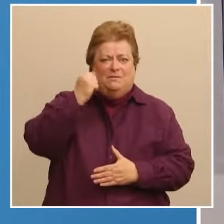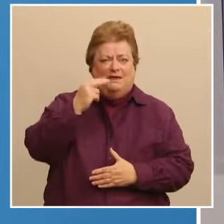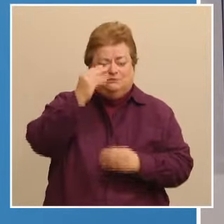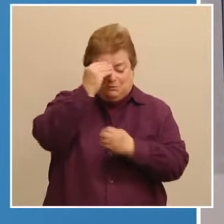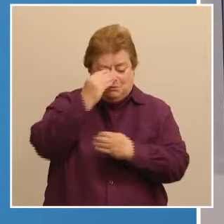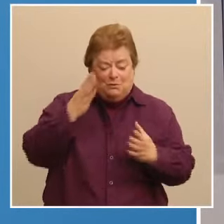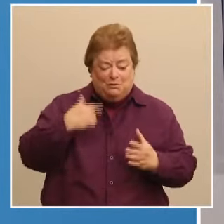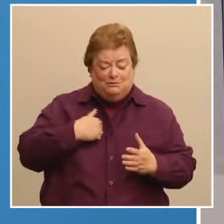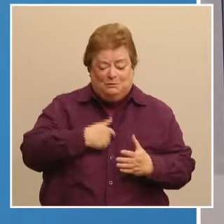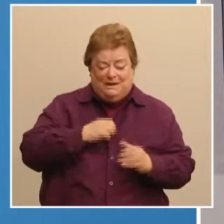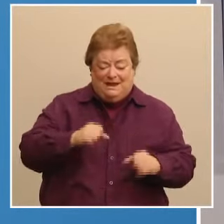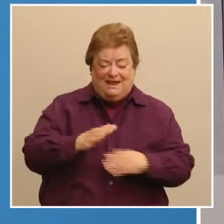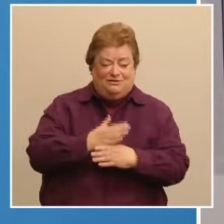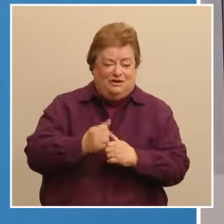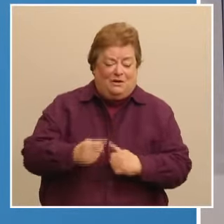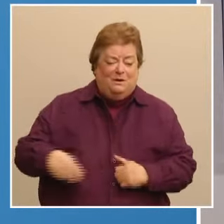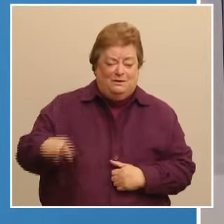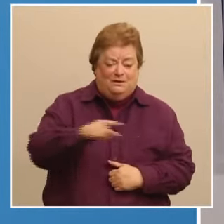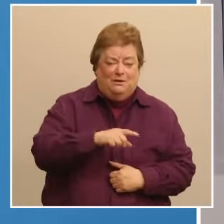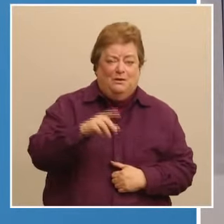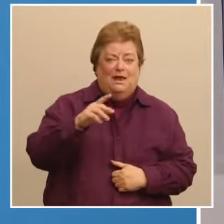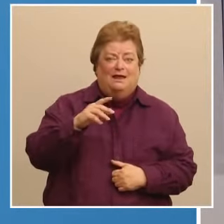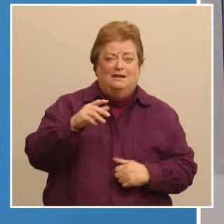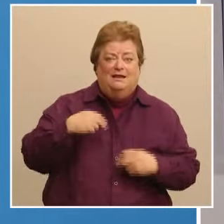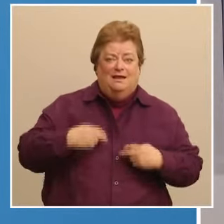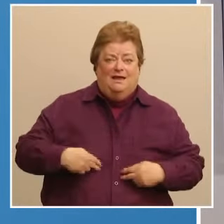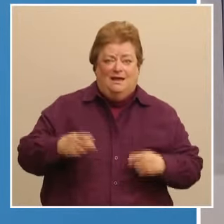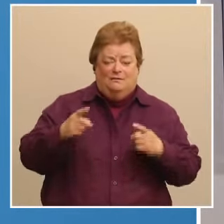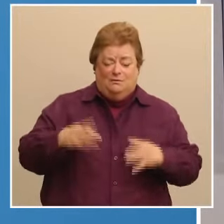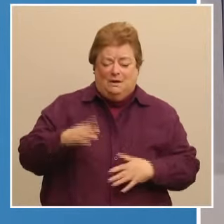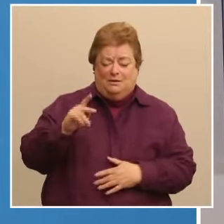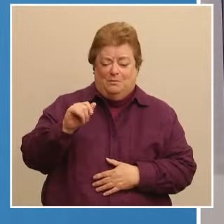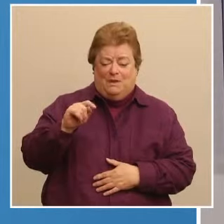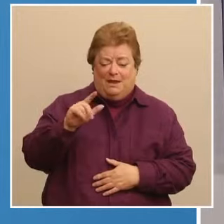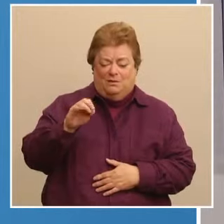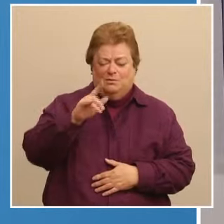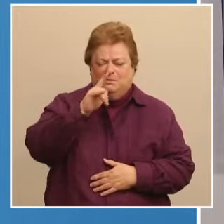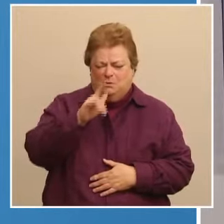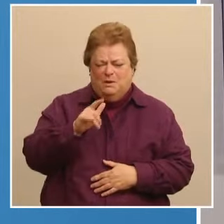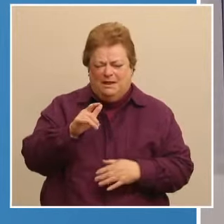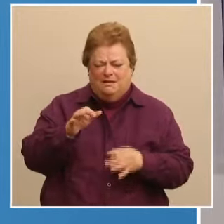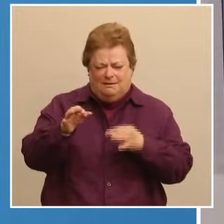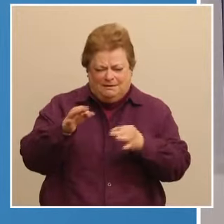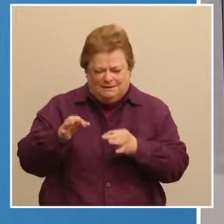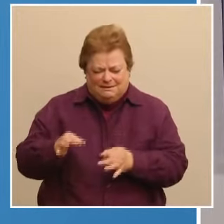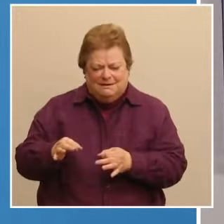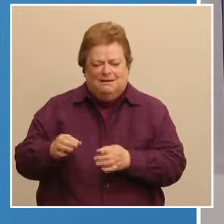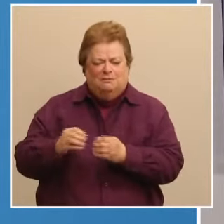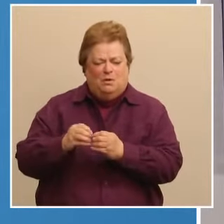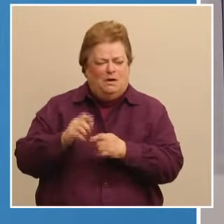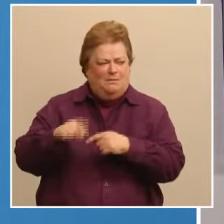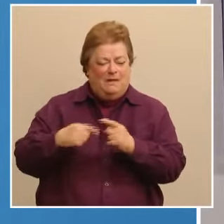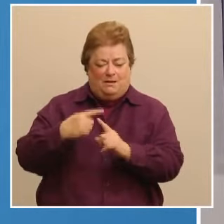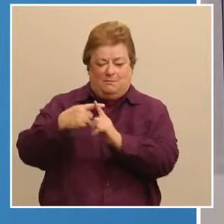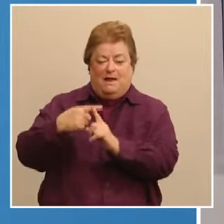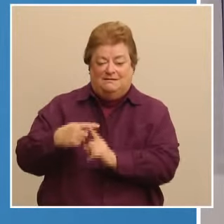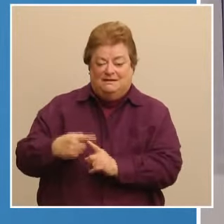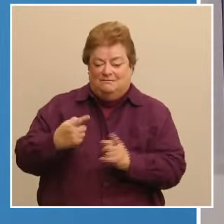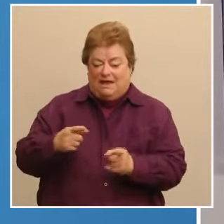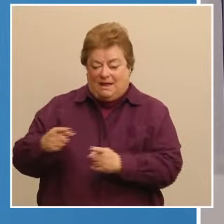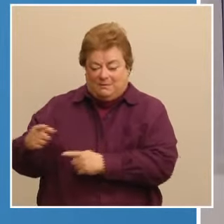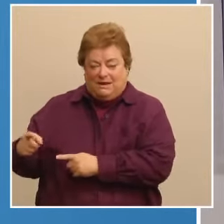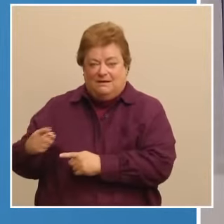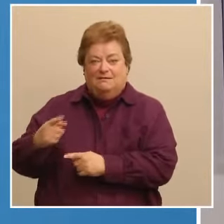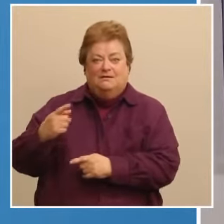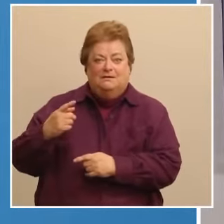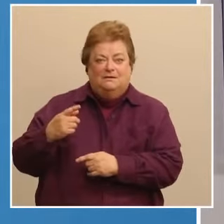we've had to share with you in months. And Health Director Pat Lopez, in just a moment, will provide more details on the positive trends in our data that determine